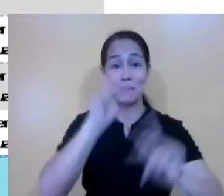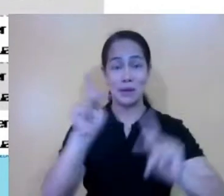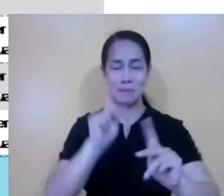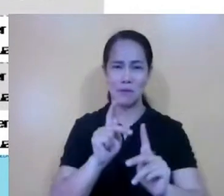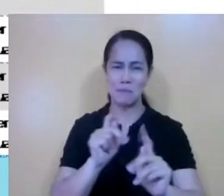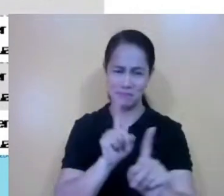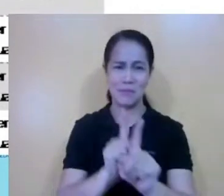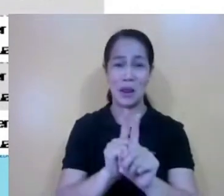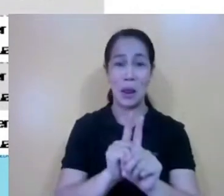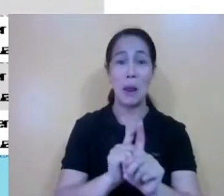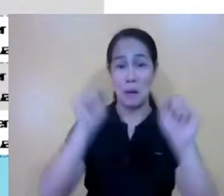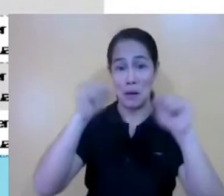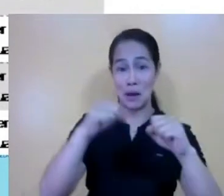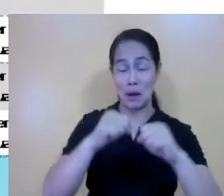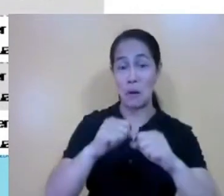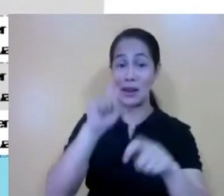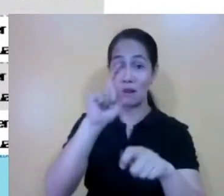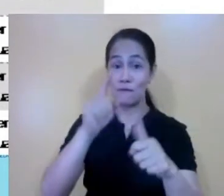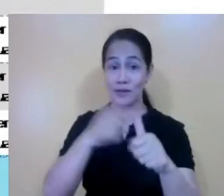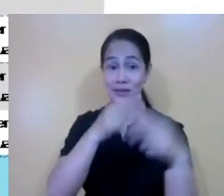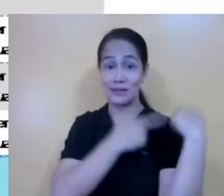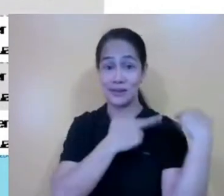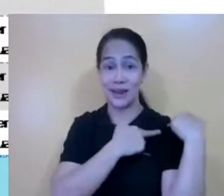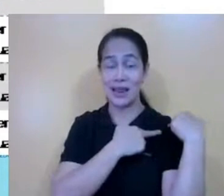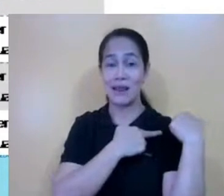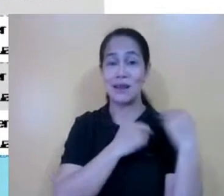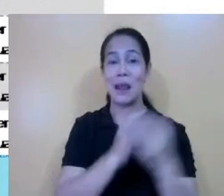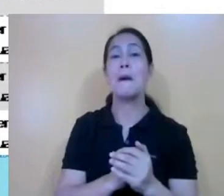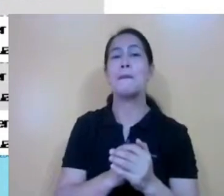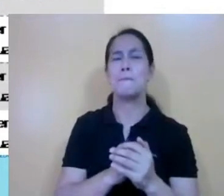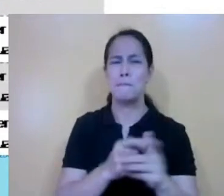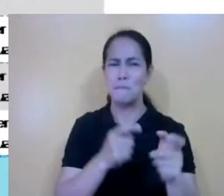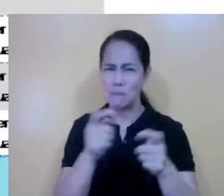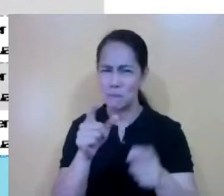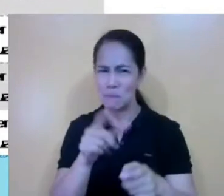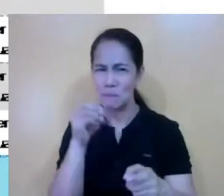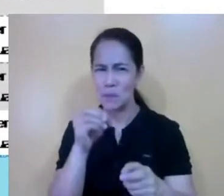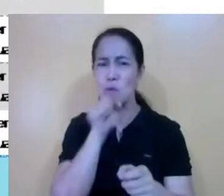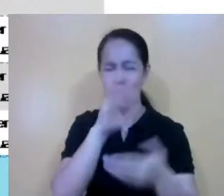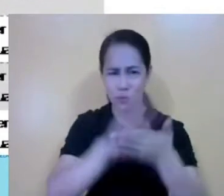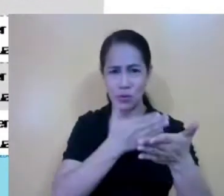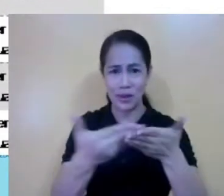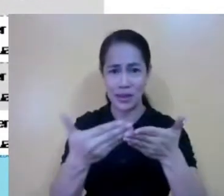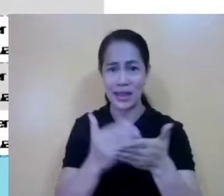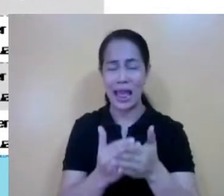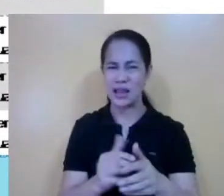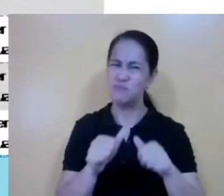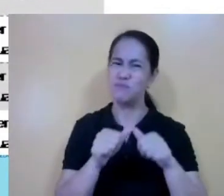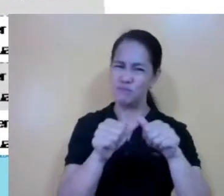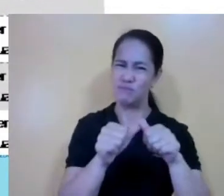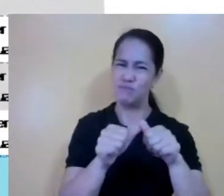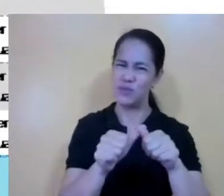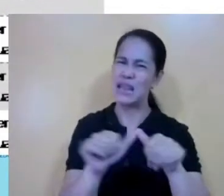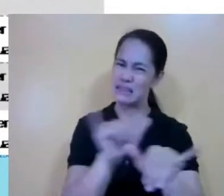activity or task is the monitoring and coaching. So the old schedule has also been retained. The monitoring